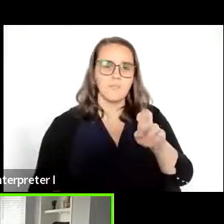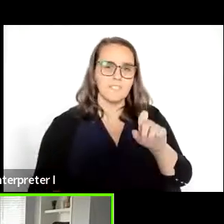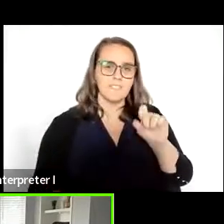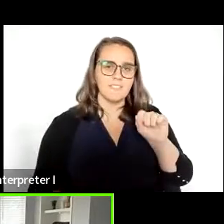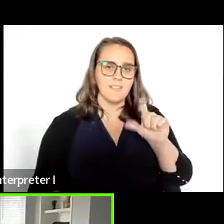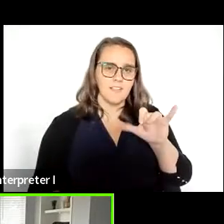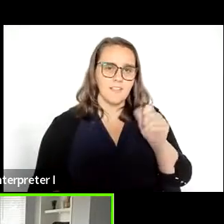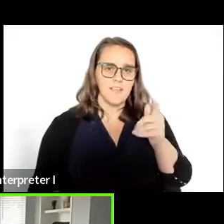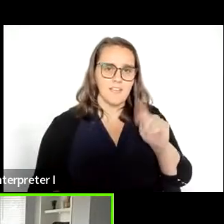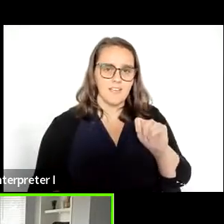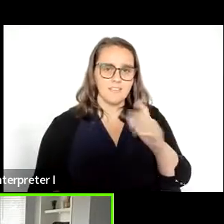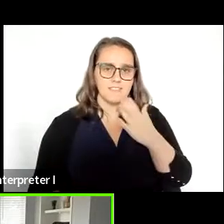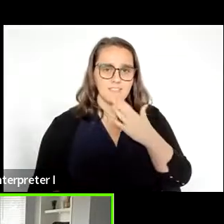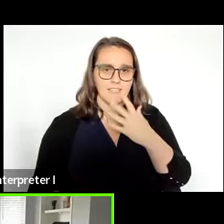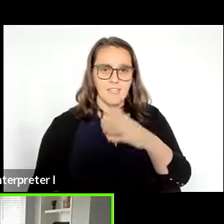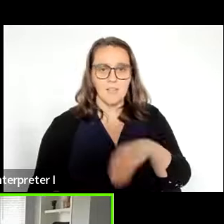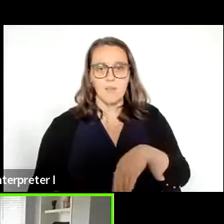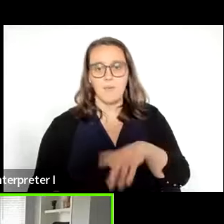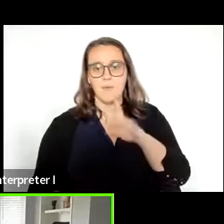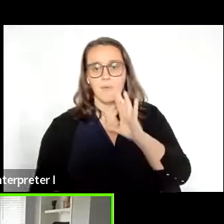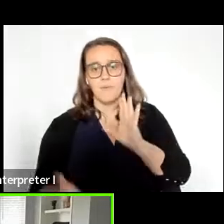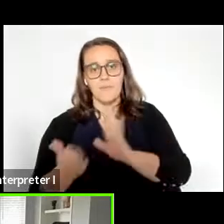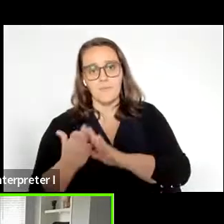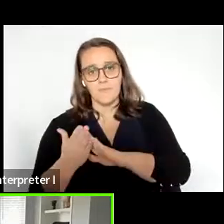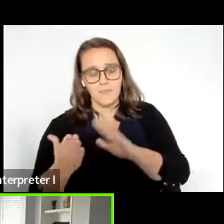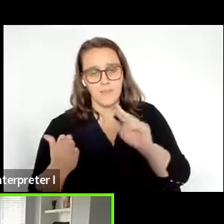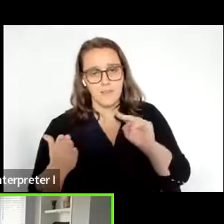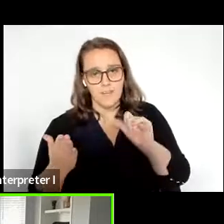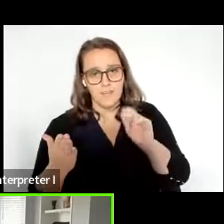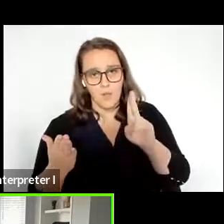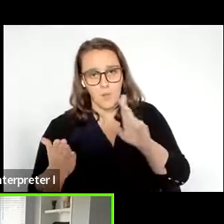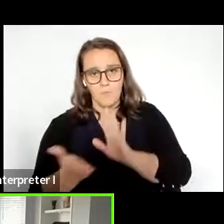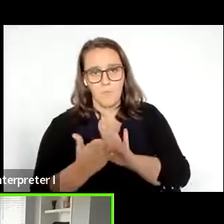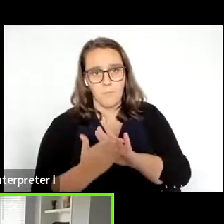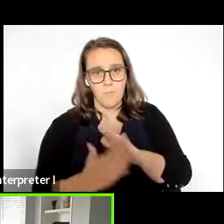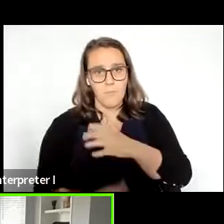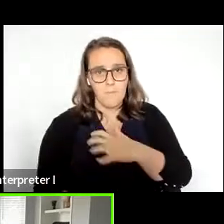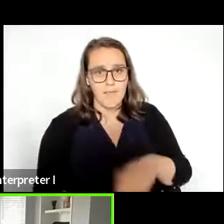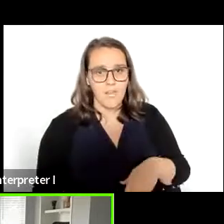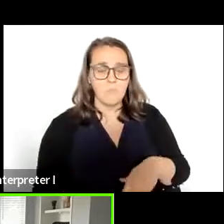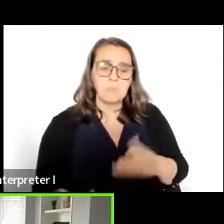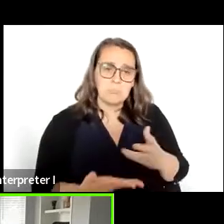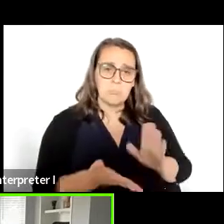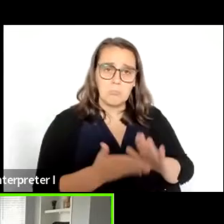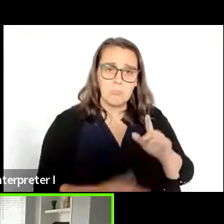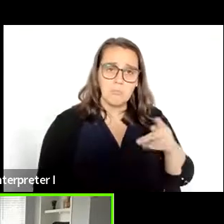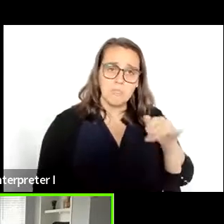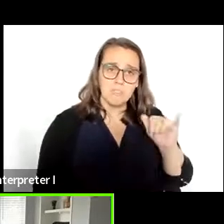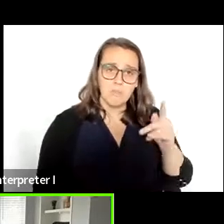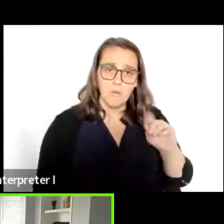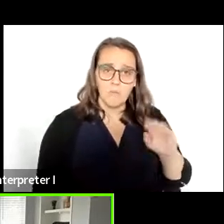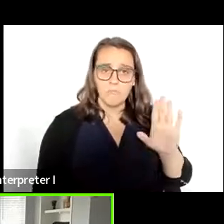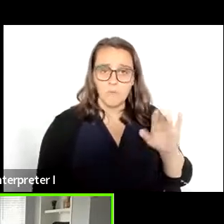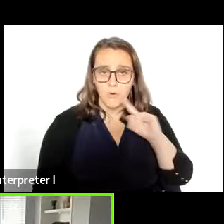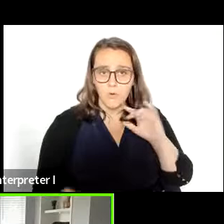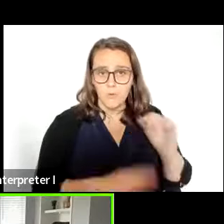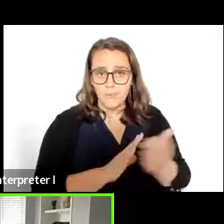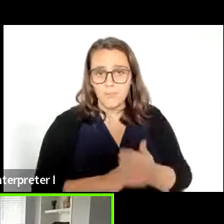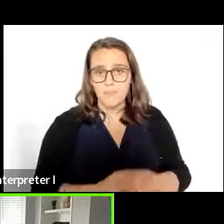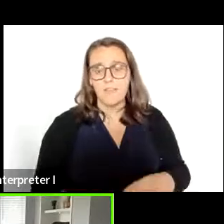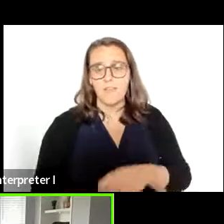Councilmember Nadeau, and Councilmember Pinto for efforts on her amendment. I really